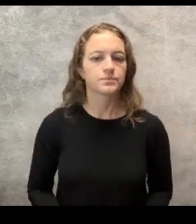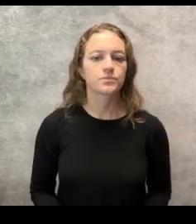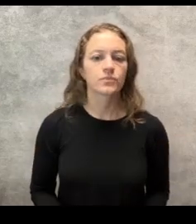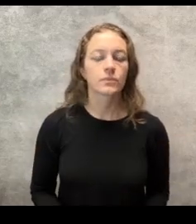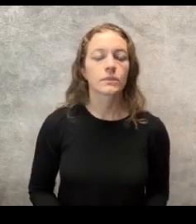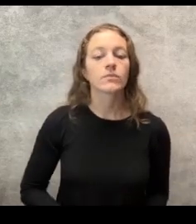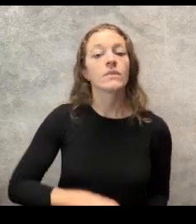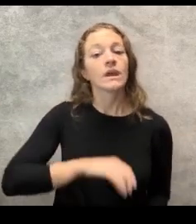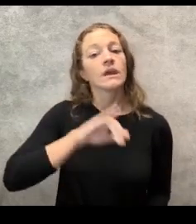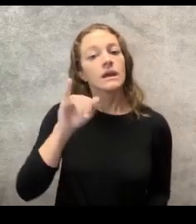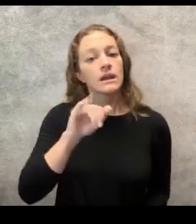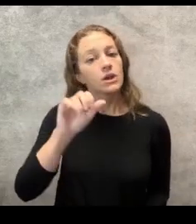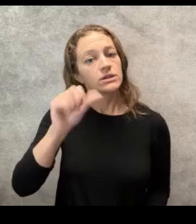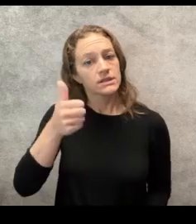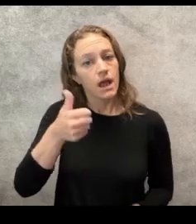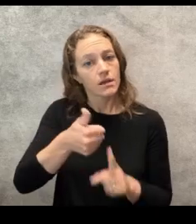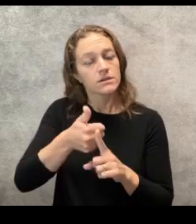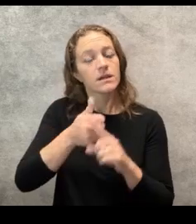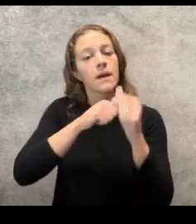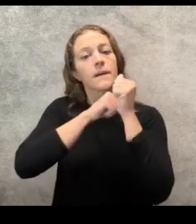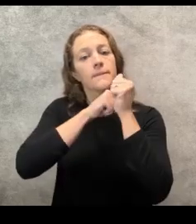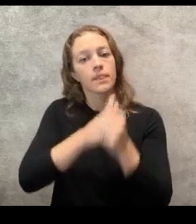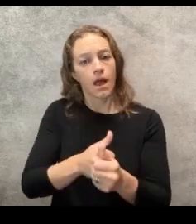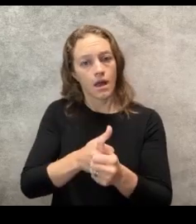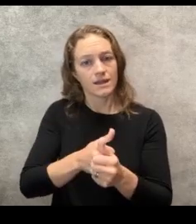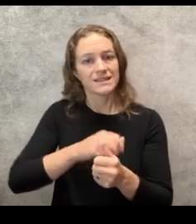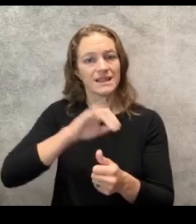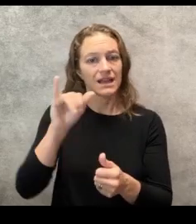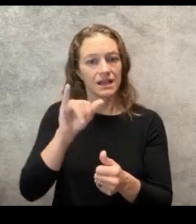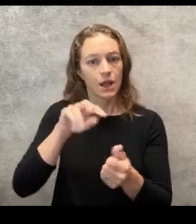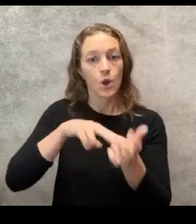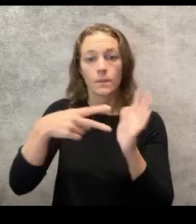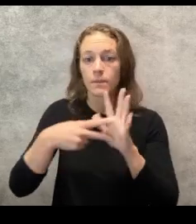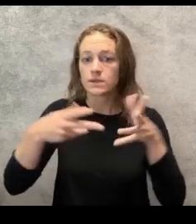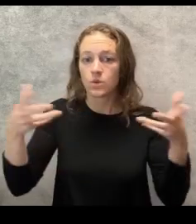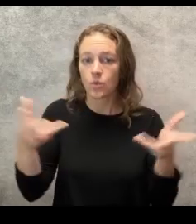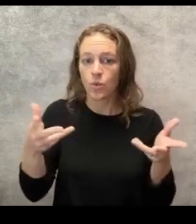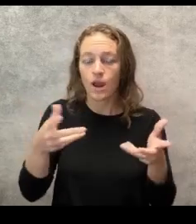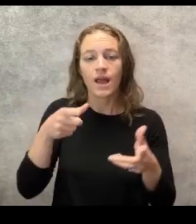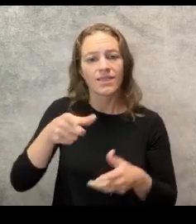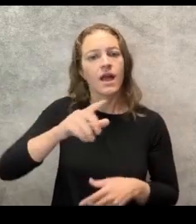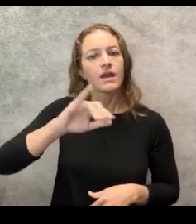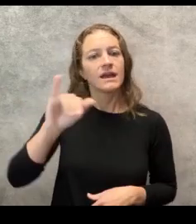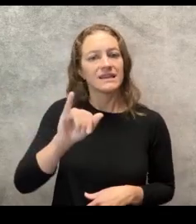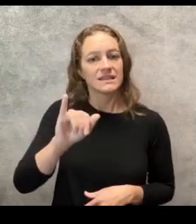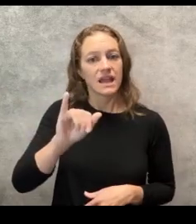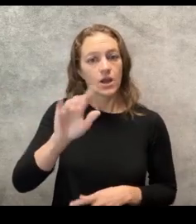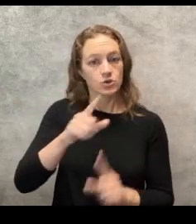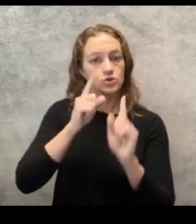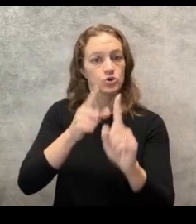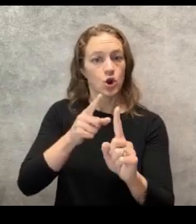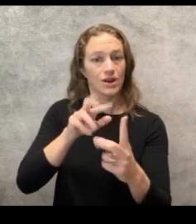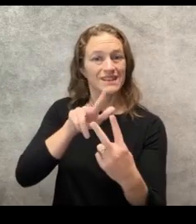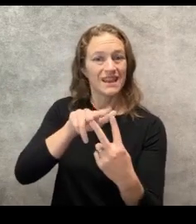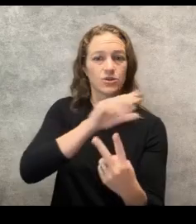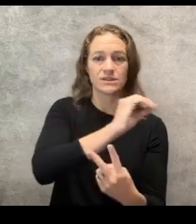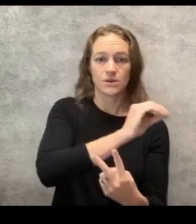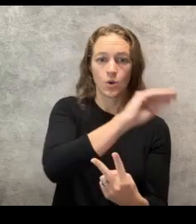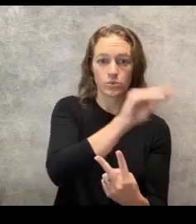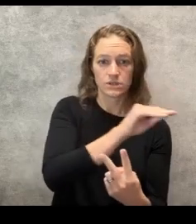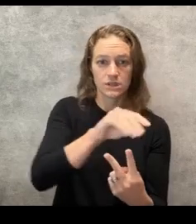Indicator 10 is a compliance indicator, meaning that the indicator's target is 0% or